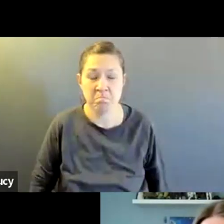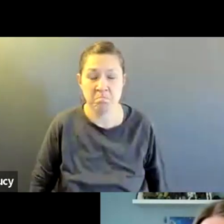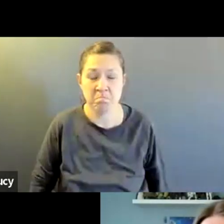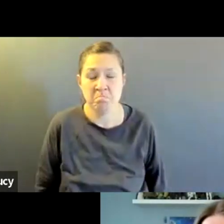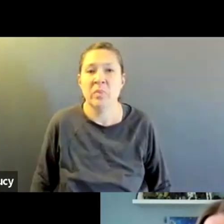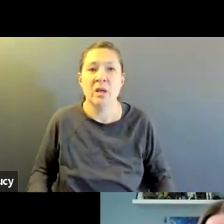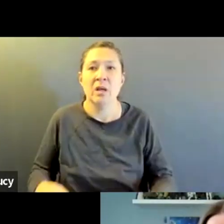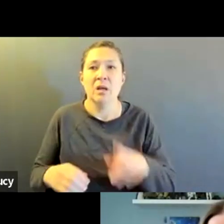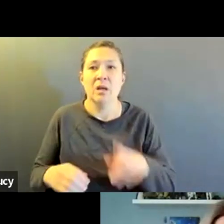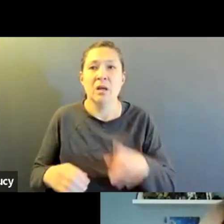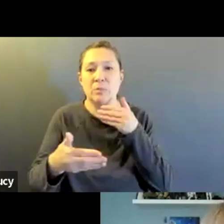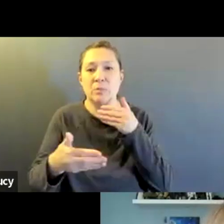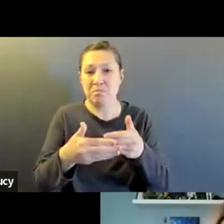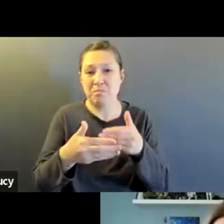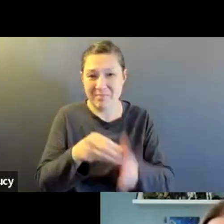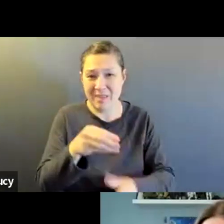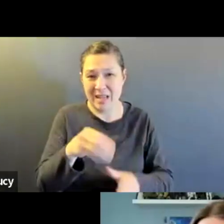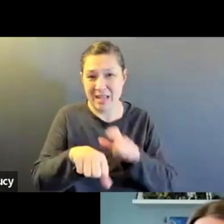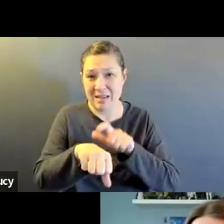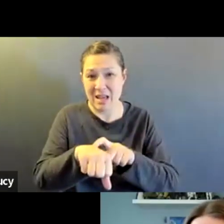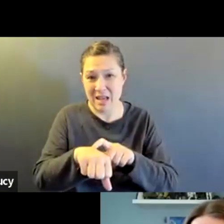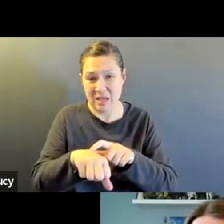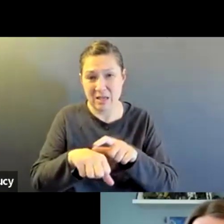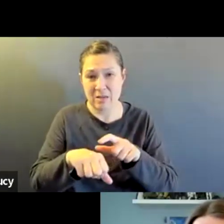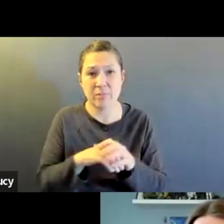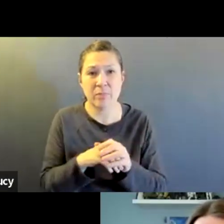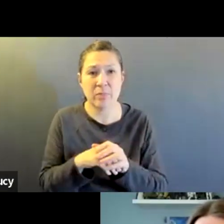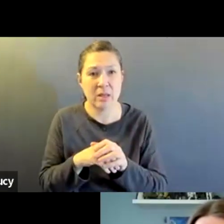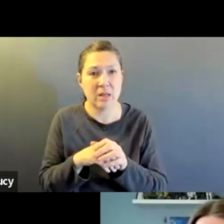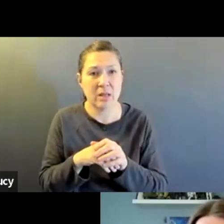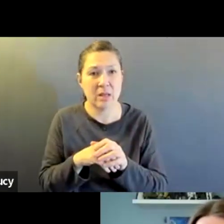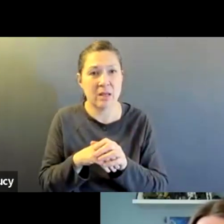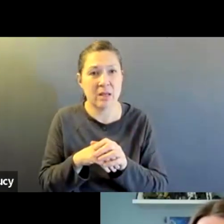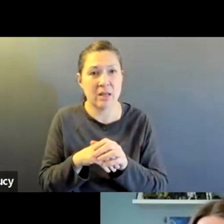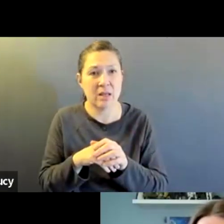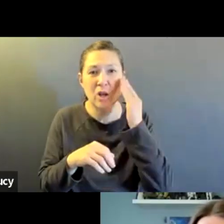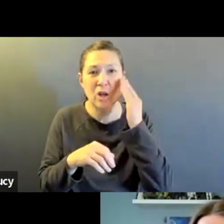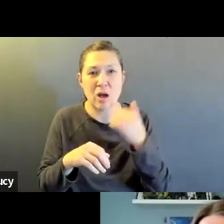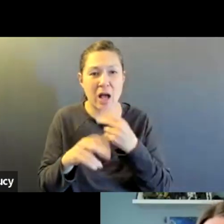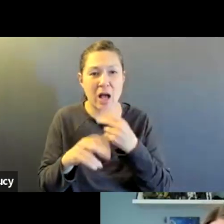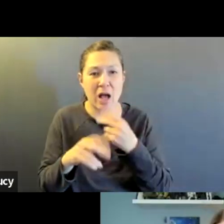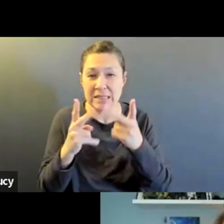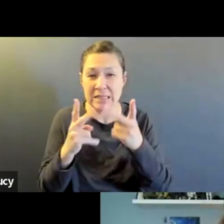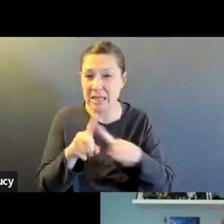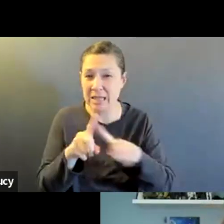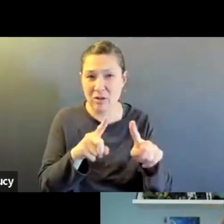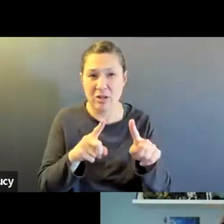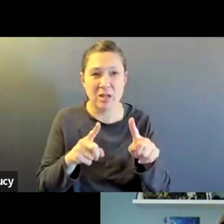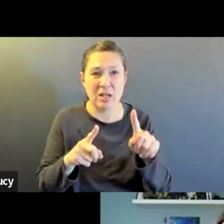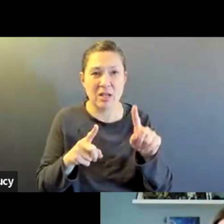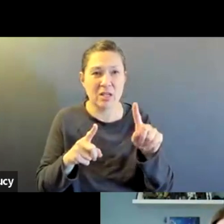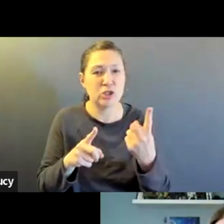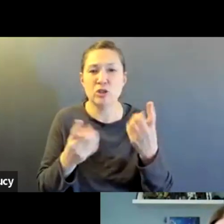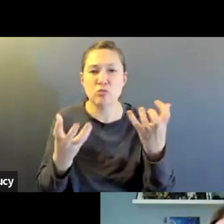So we are nearing the end of our time together. And on that very same note, I've heard a couple different things today that I just wanted to reflect